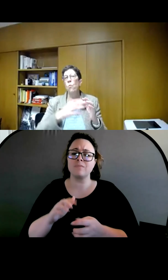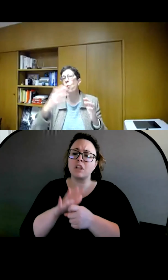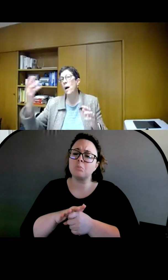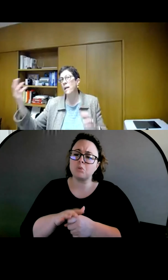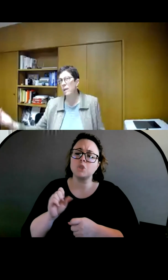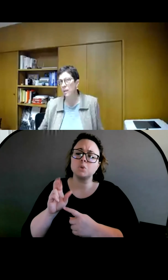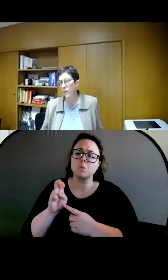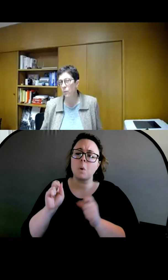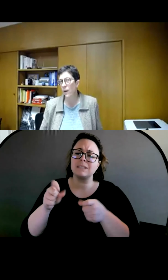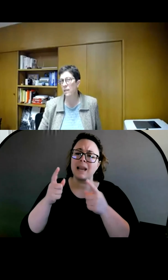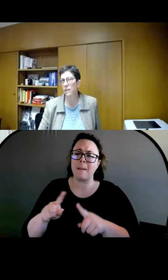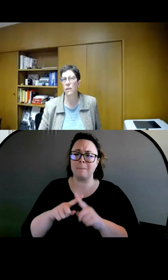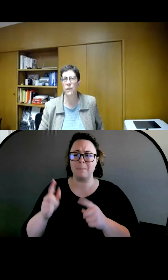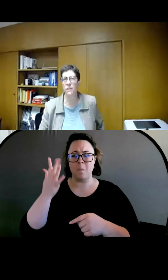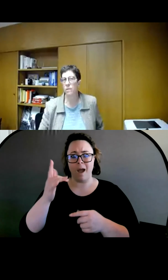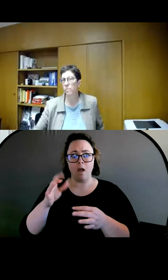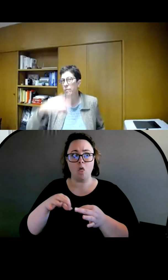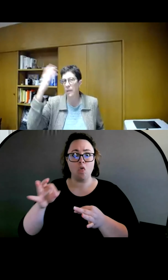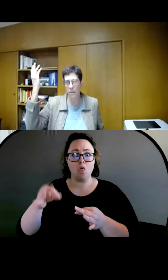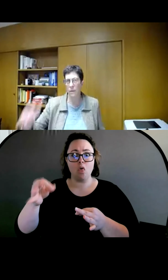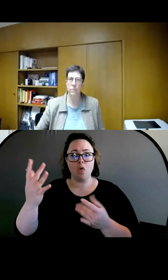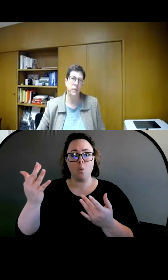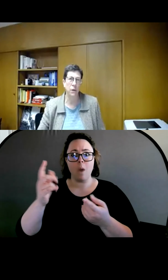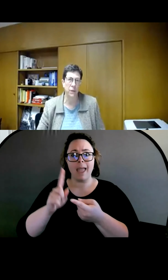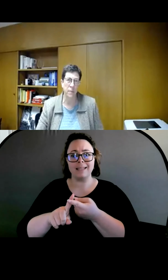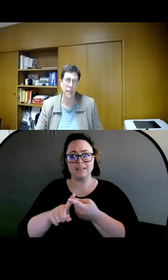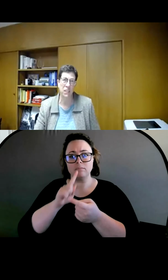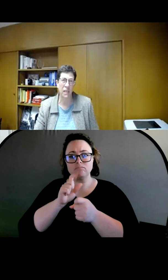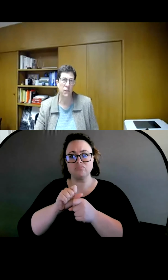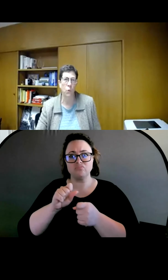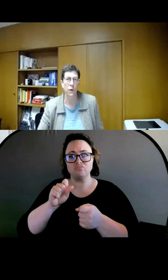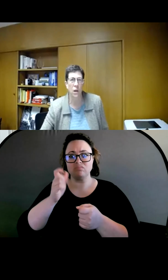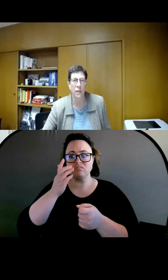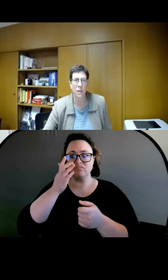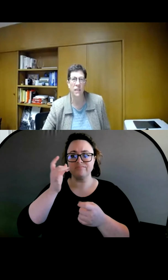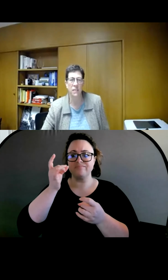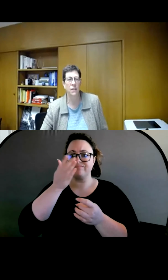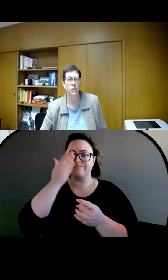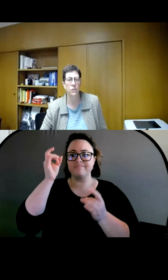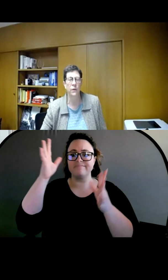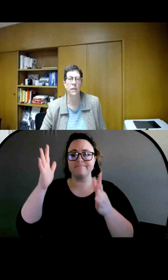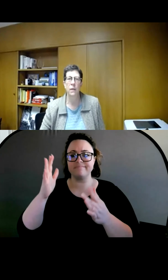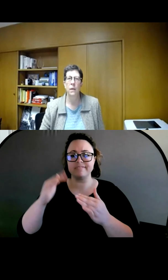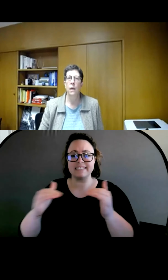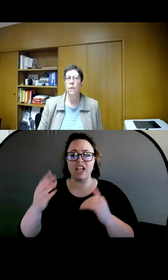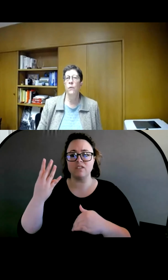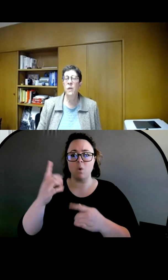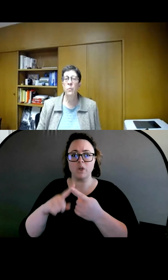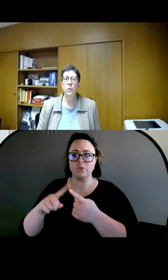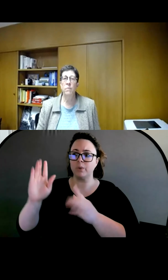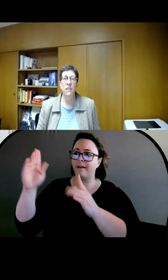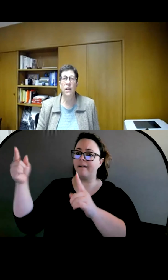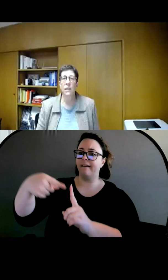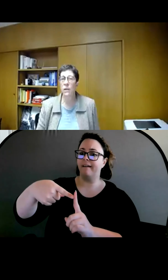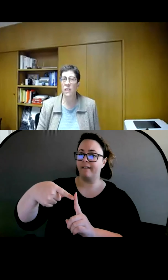but why did anybody wait until it was a smelly stage 4 to call anybody's attention to it? For people